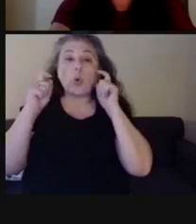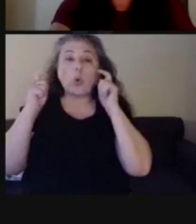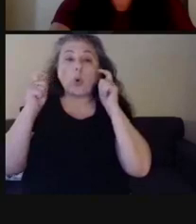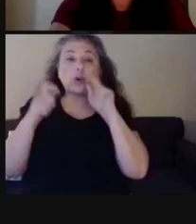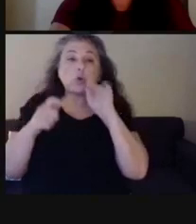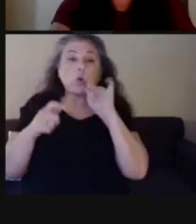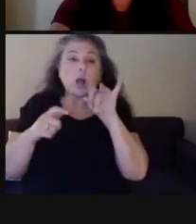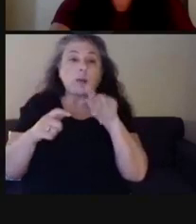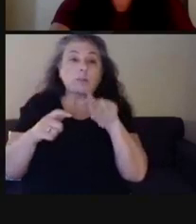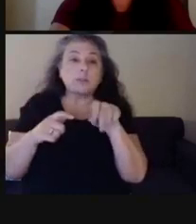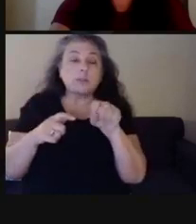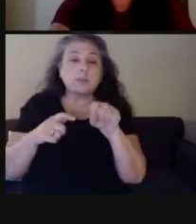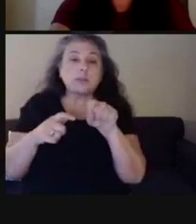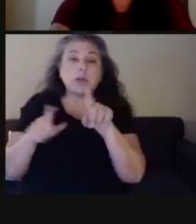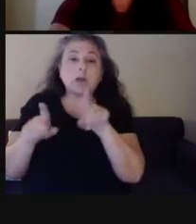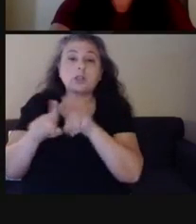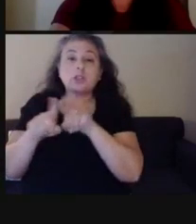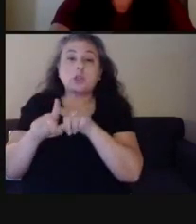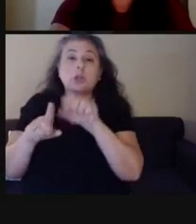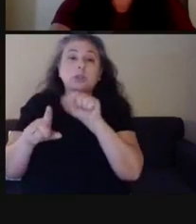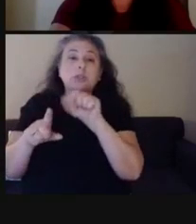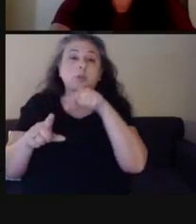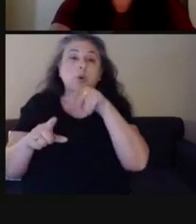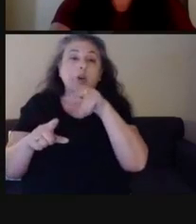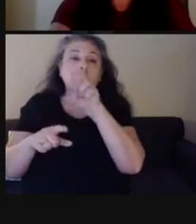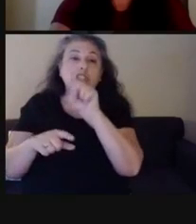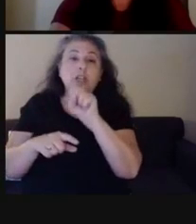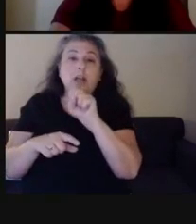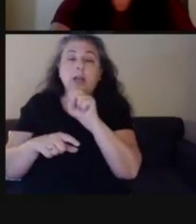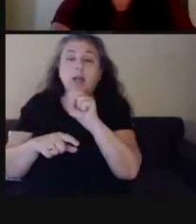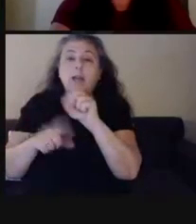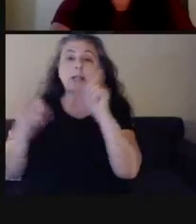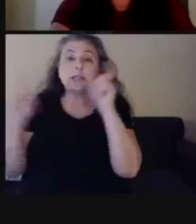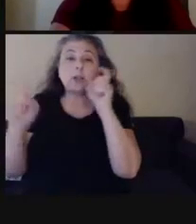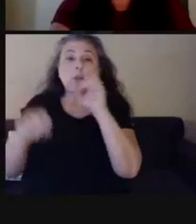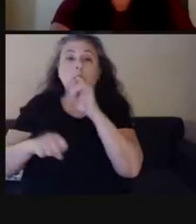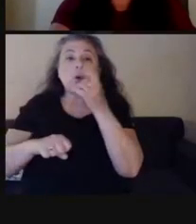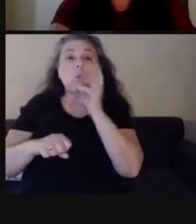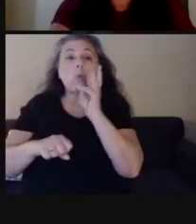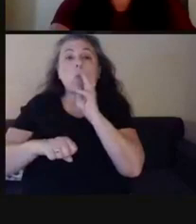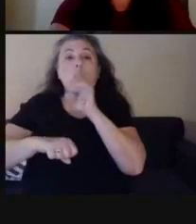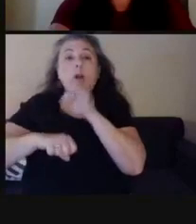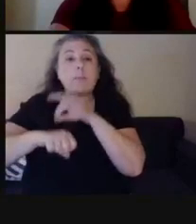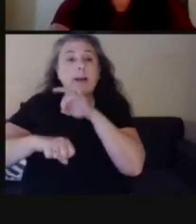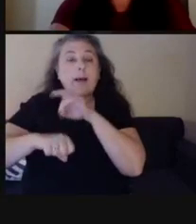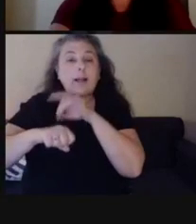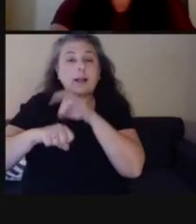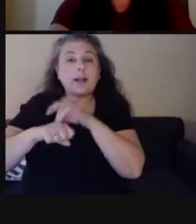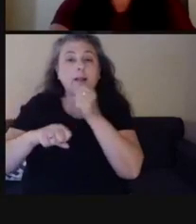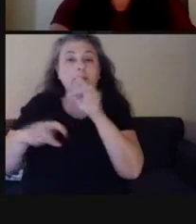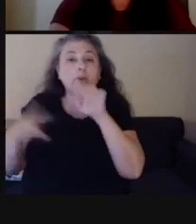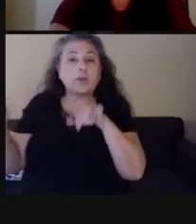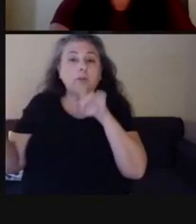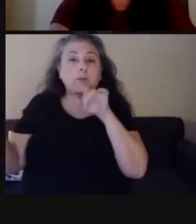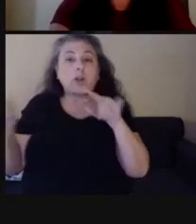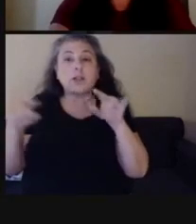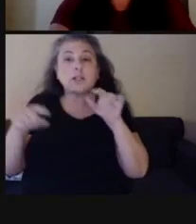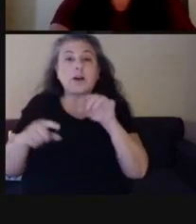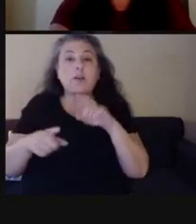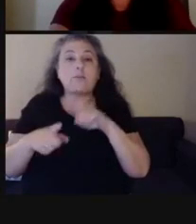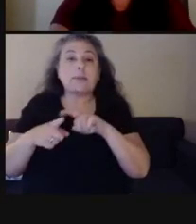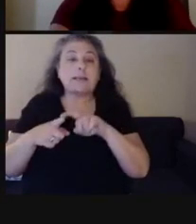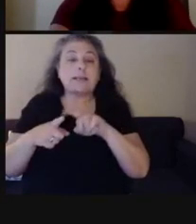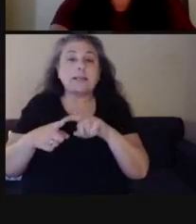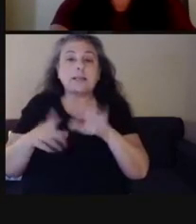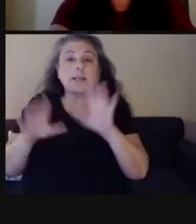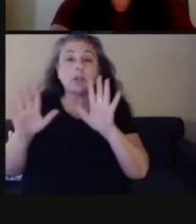and squash and ceremonial watermelon, as well as a few varieties of beans. And this is a